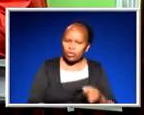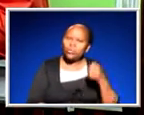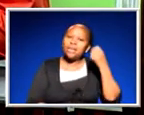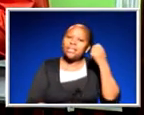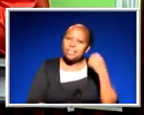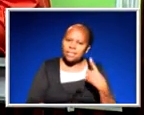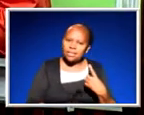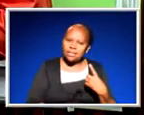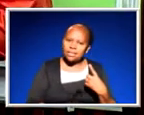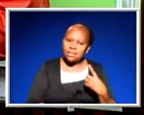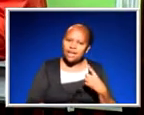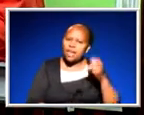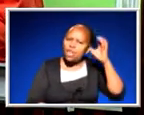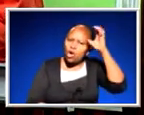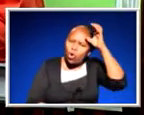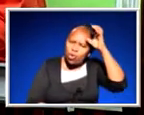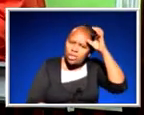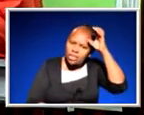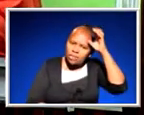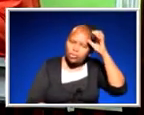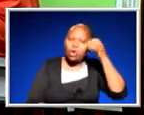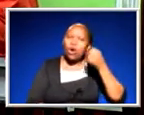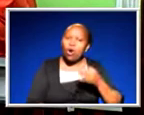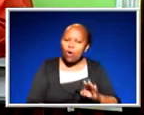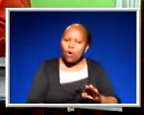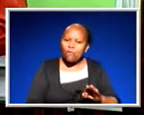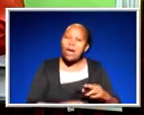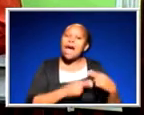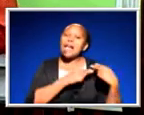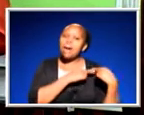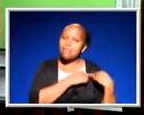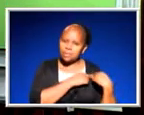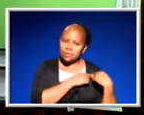understand the concept of liability.